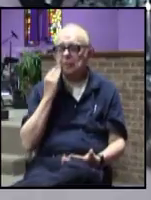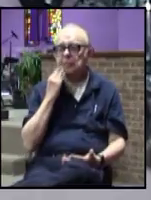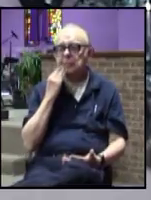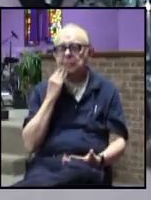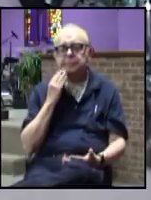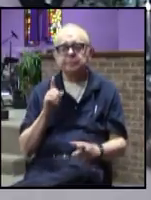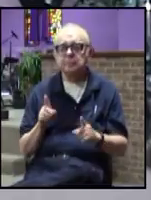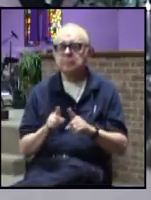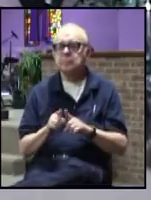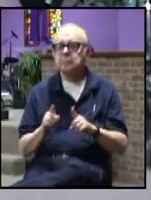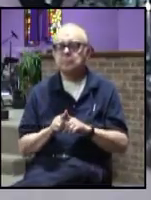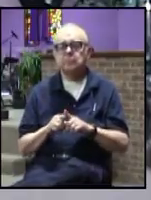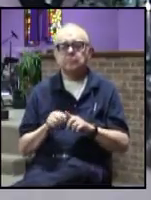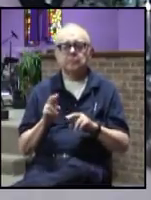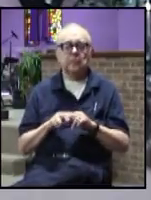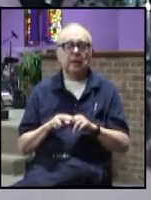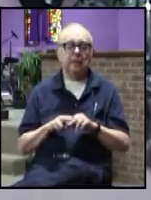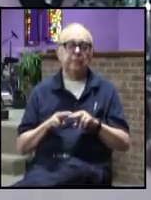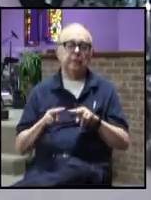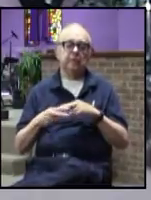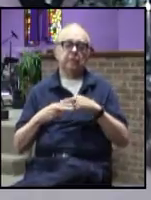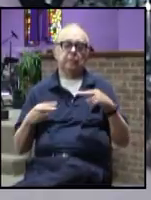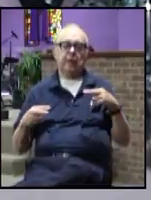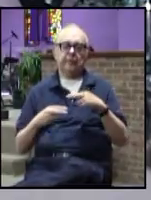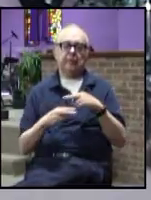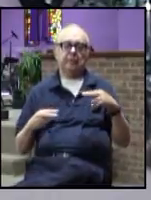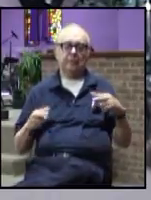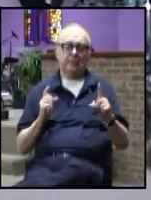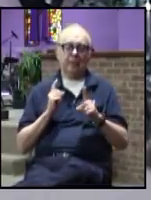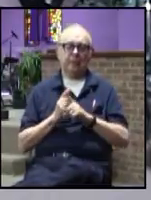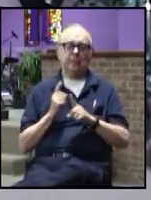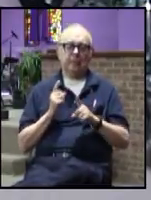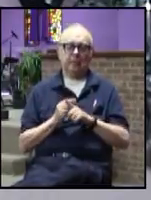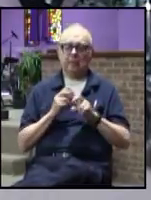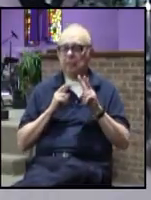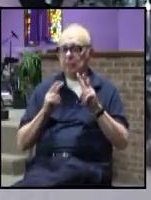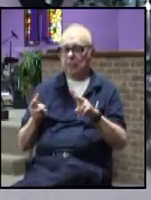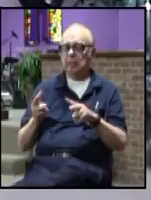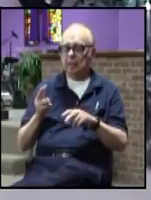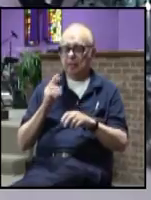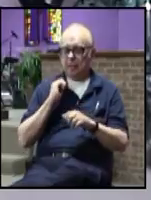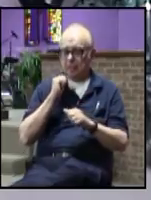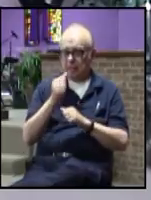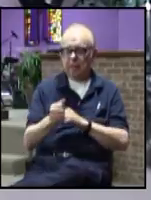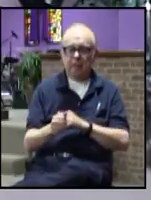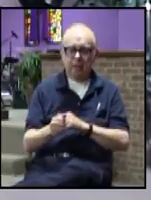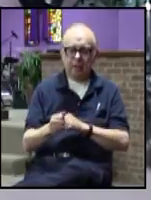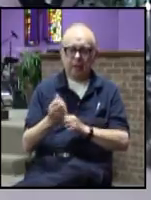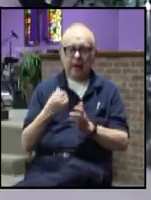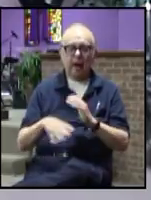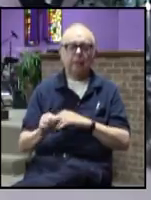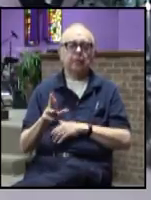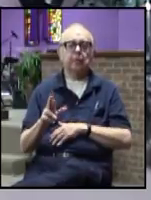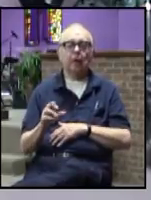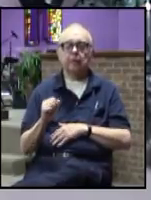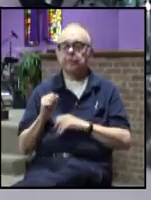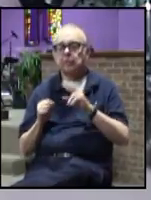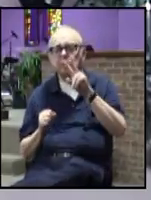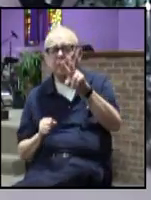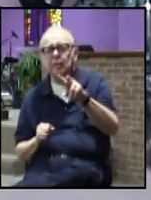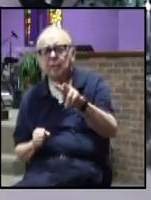You know, it's like you're sitting in traffic, right? And you look in front of you and everybody's out of their